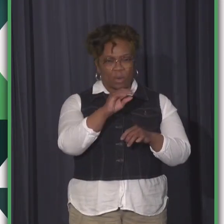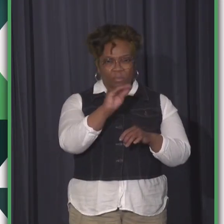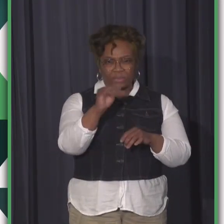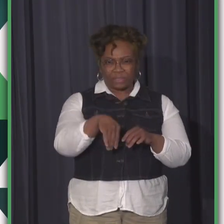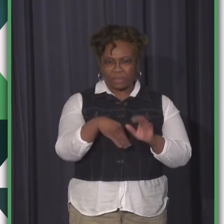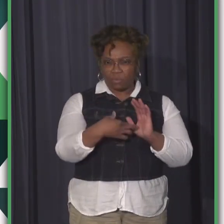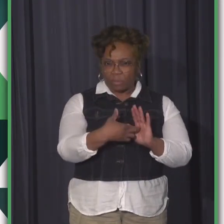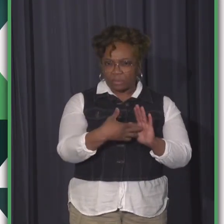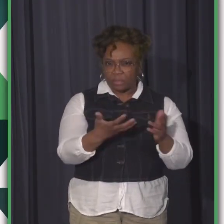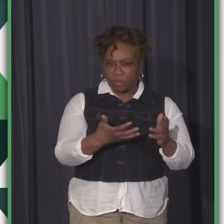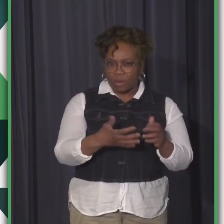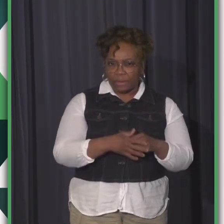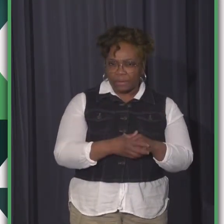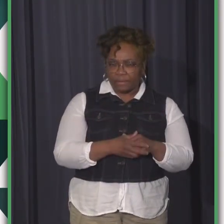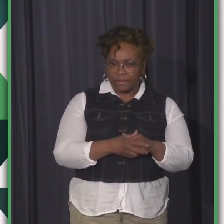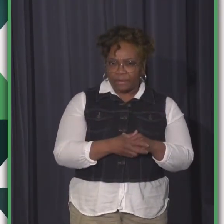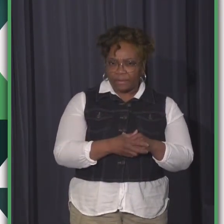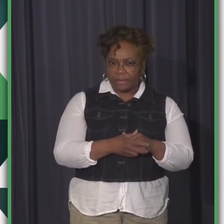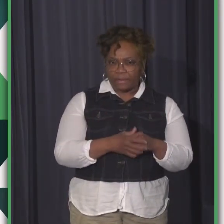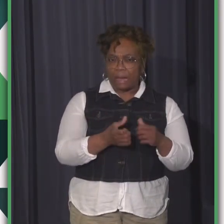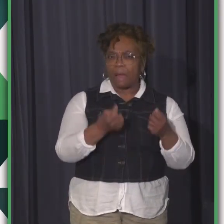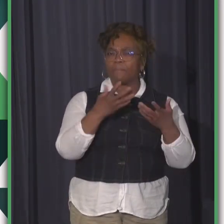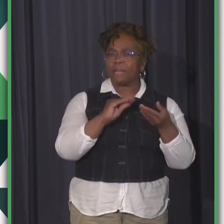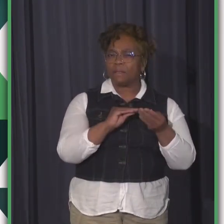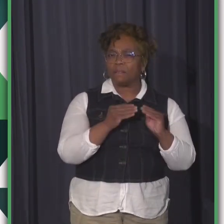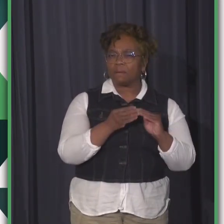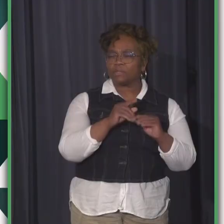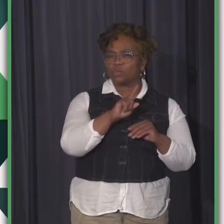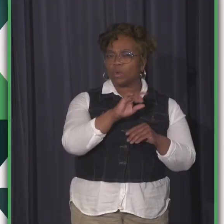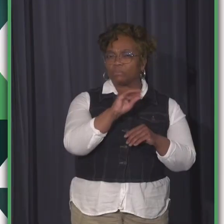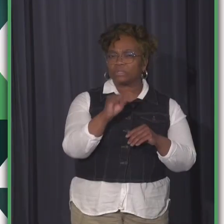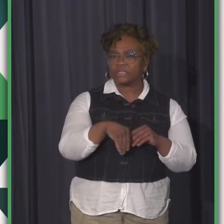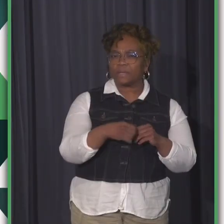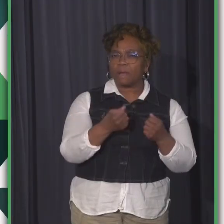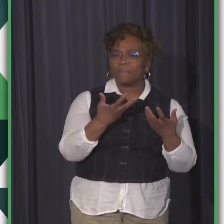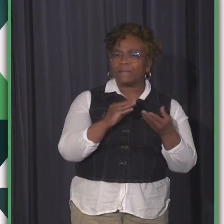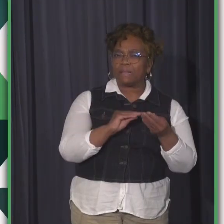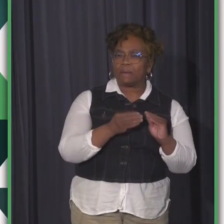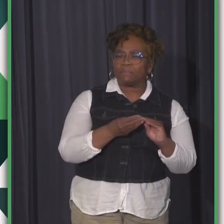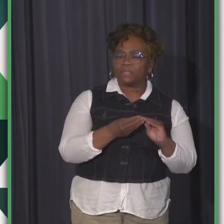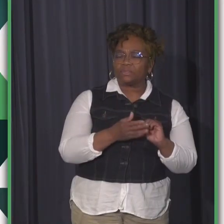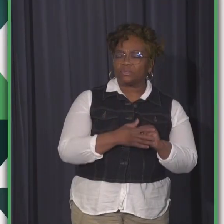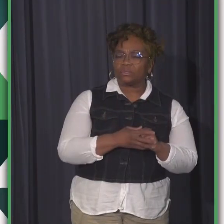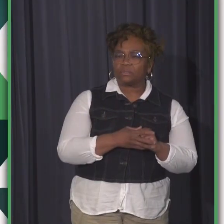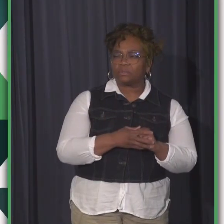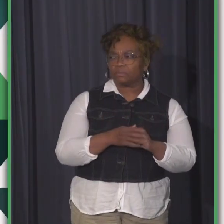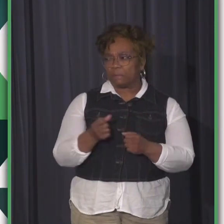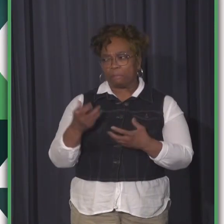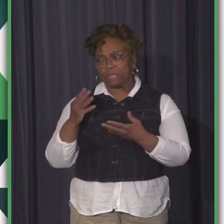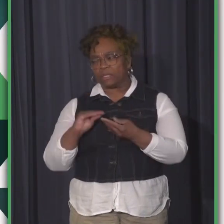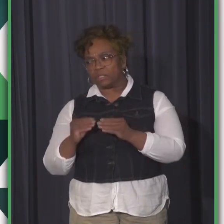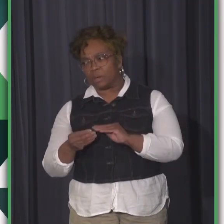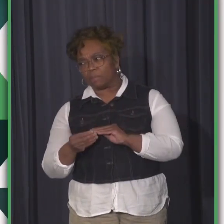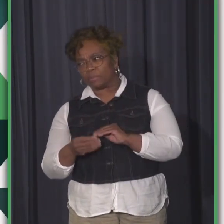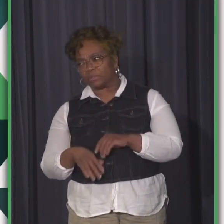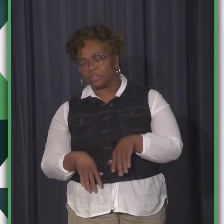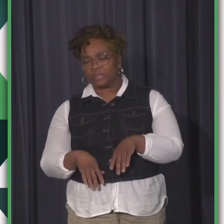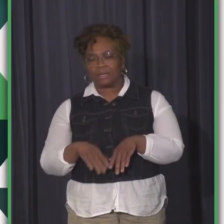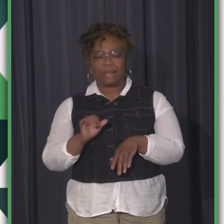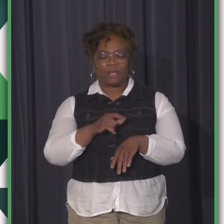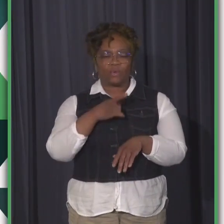represent? How many numbers is that 1%? How many numbers? Yeah. So like you got